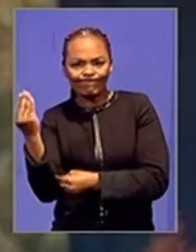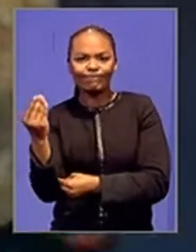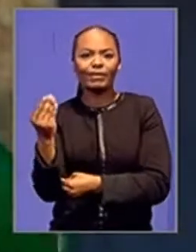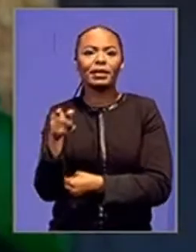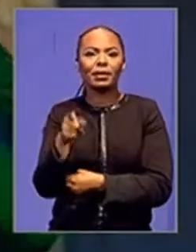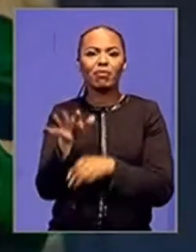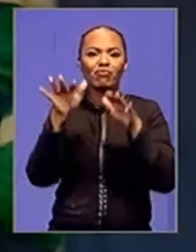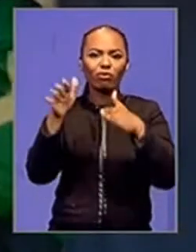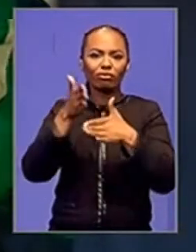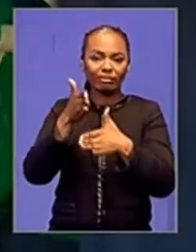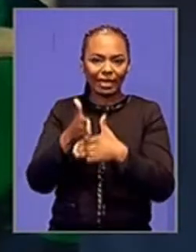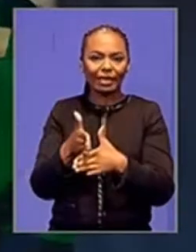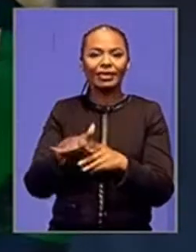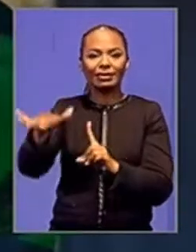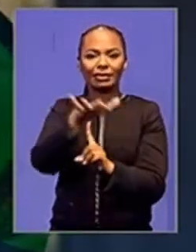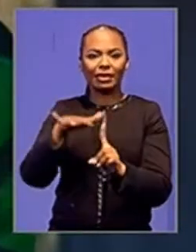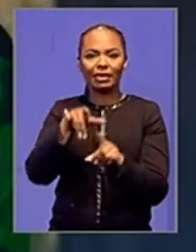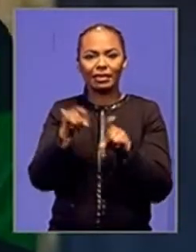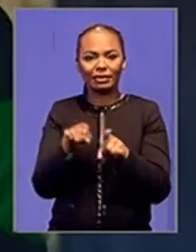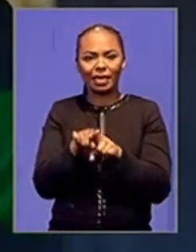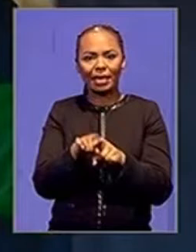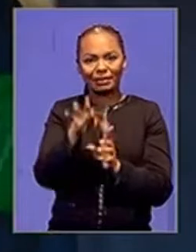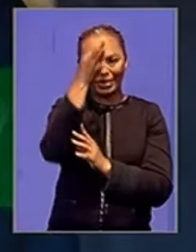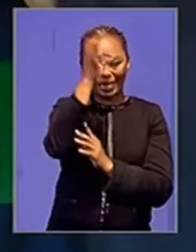including organs of state, versus Jacob